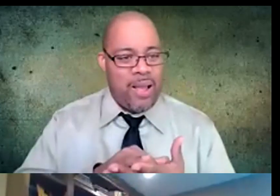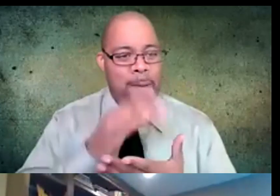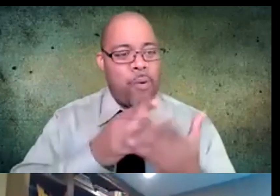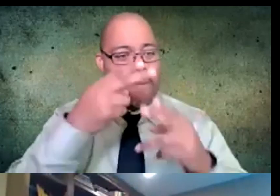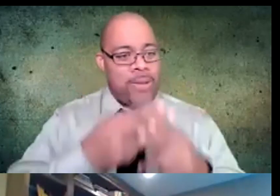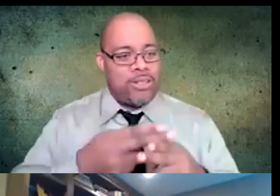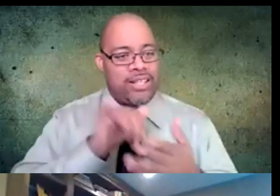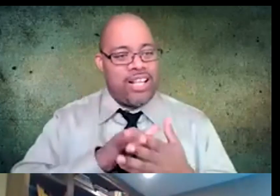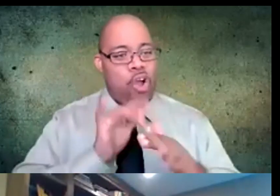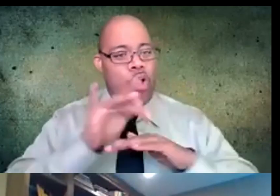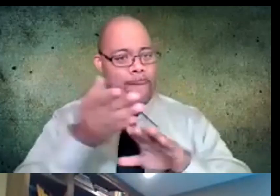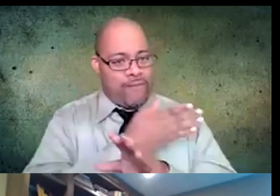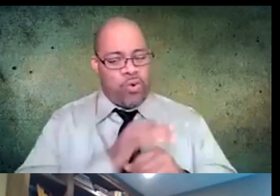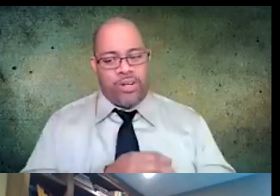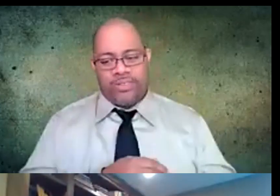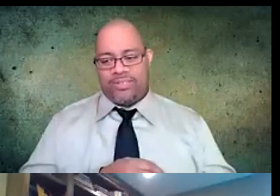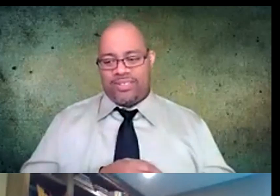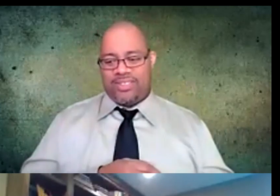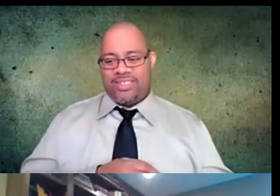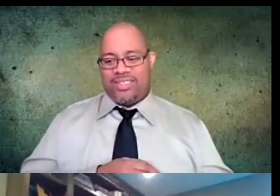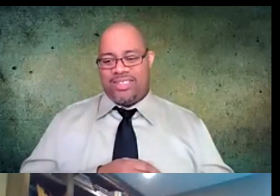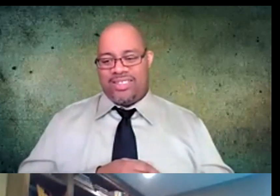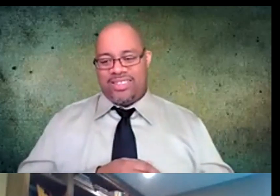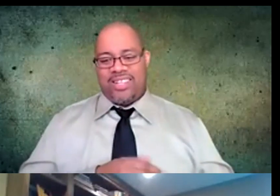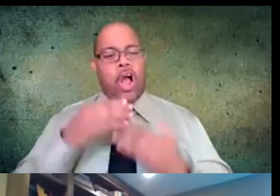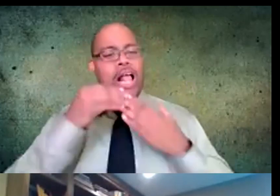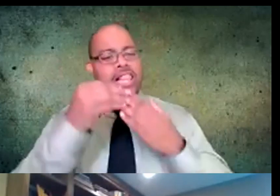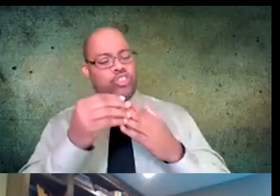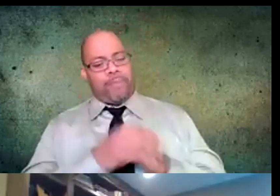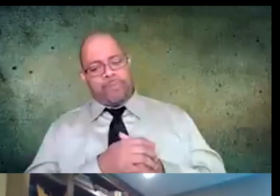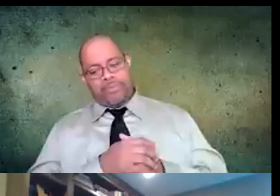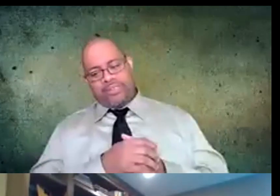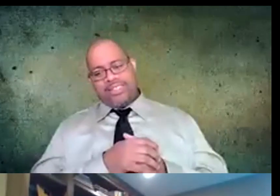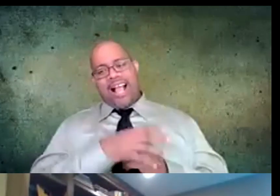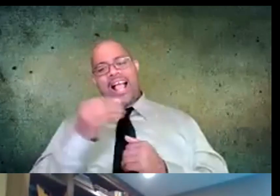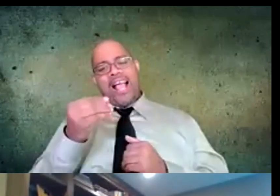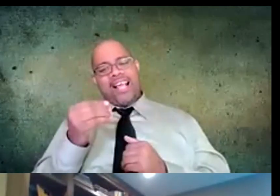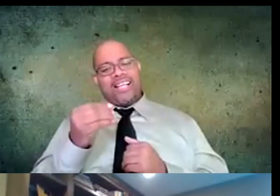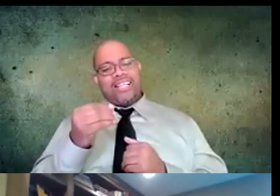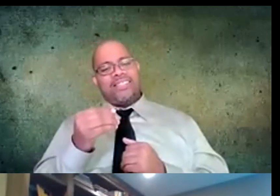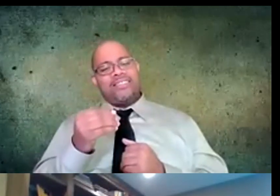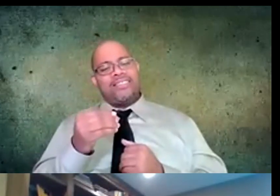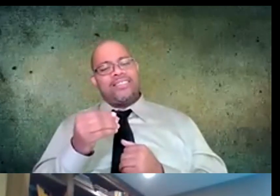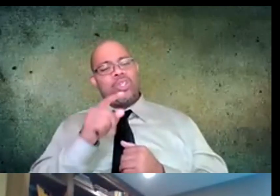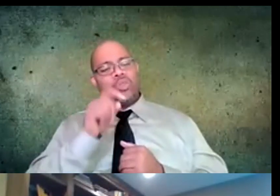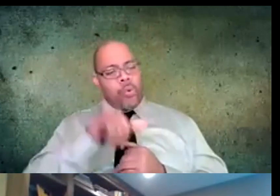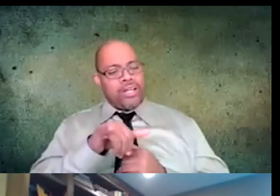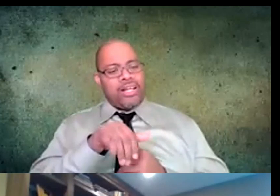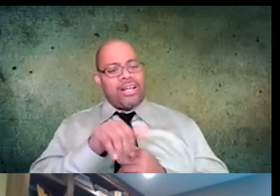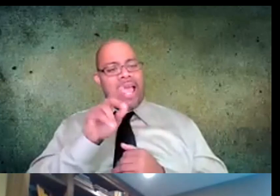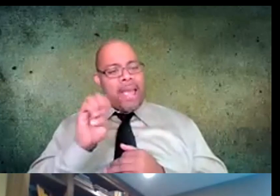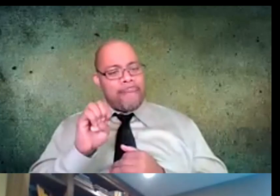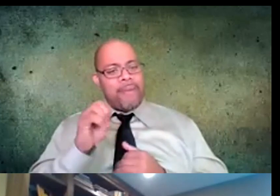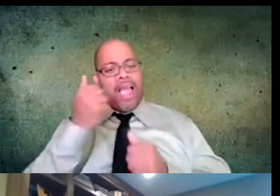it earlier. I mean, in terms of our leadership, and Tony and Abe and